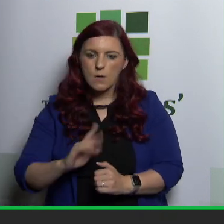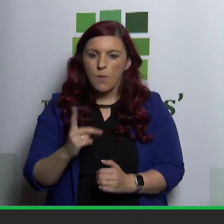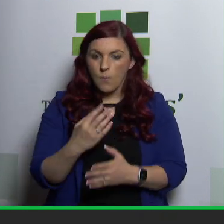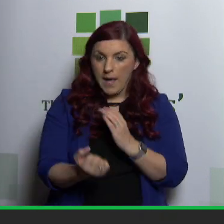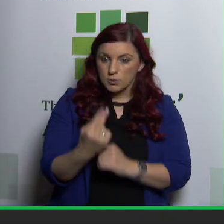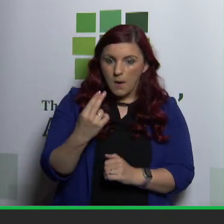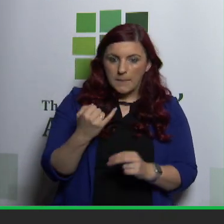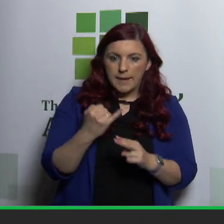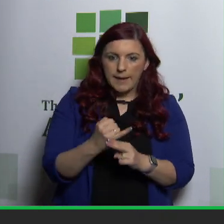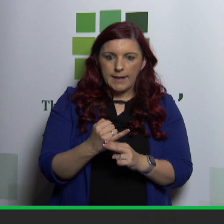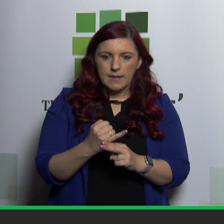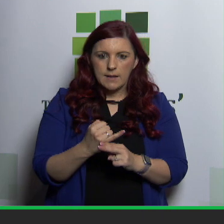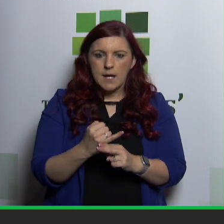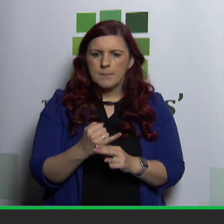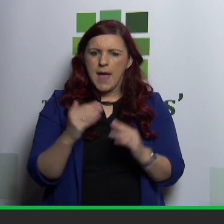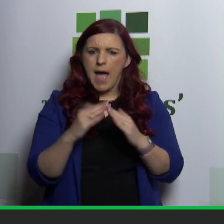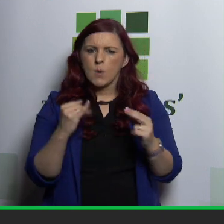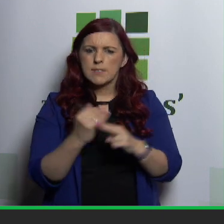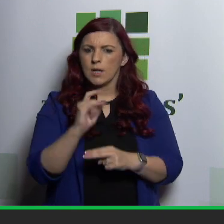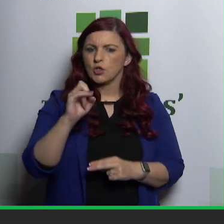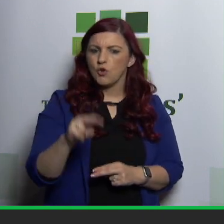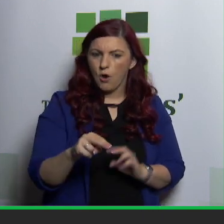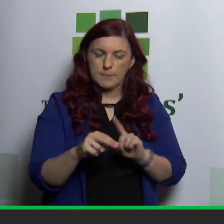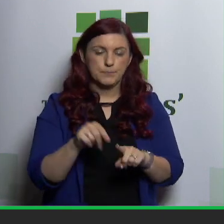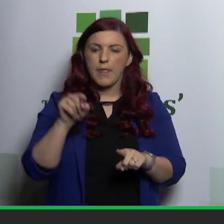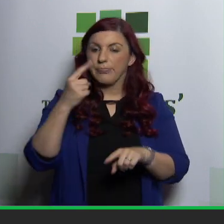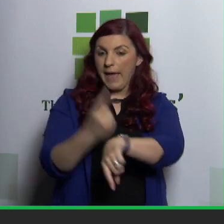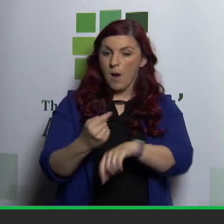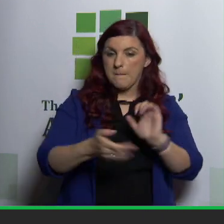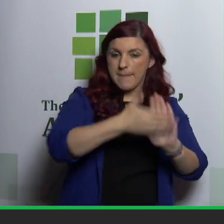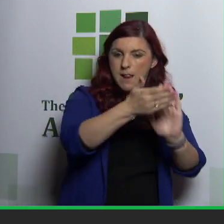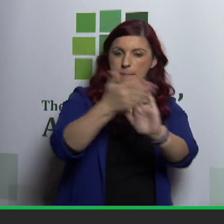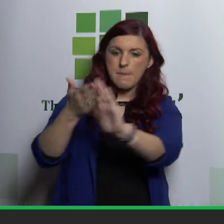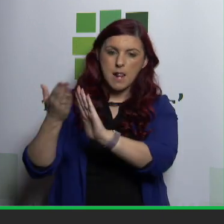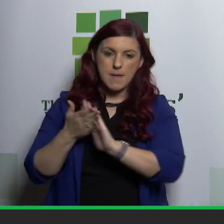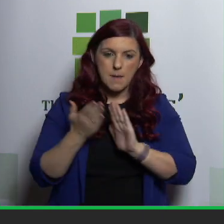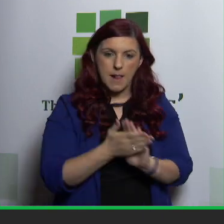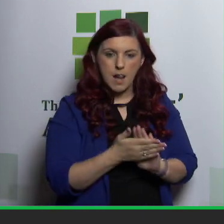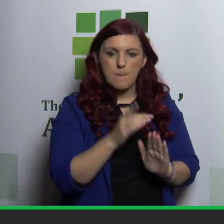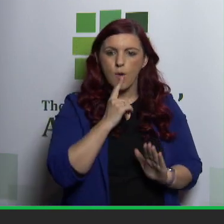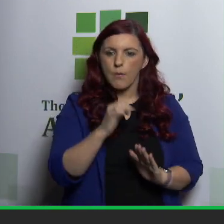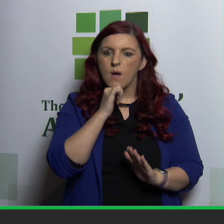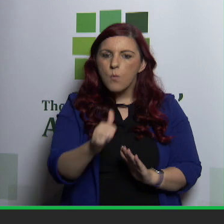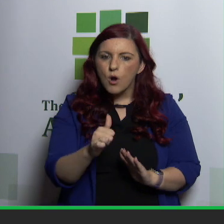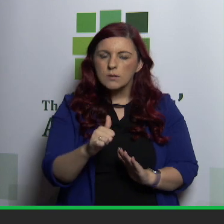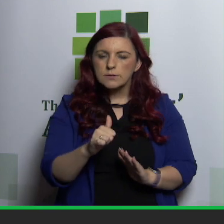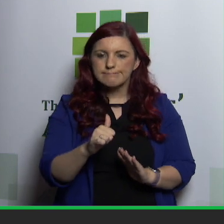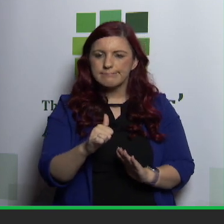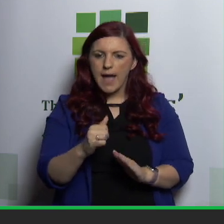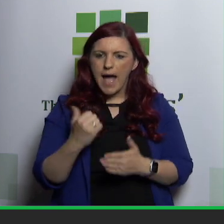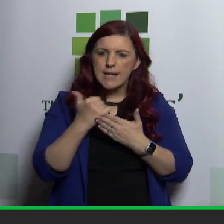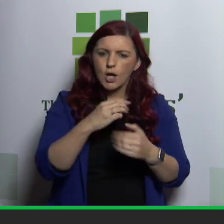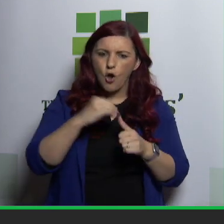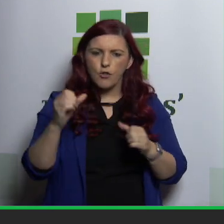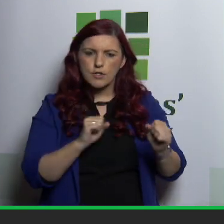up getting a house out in Clondalk. And they were building estates, but they weren't putting infrastructure into the estates.